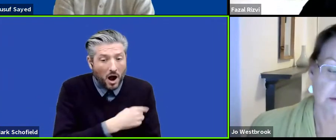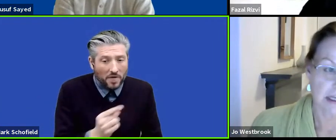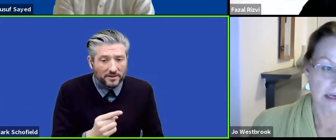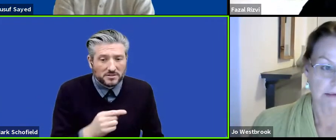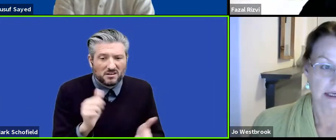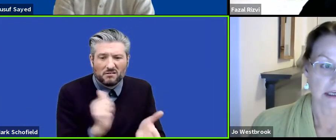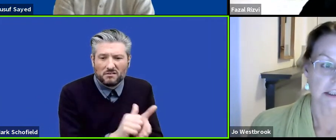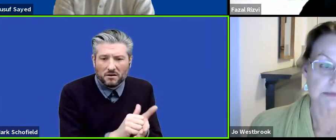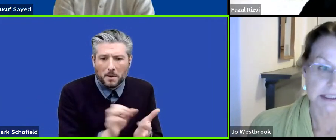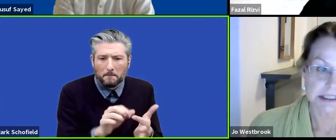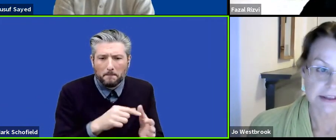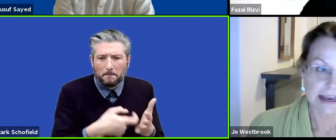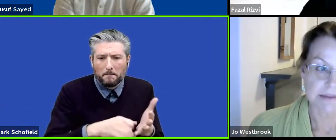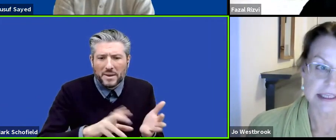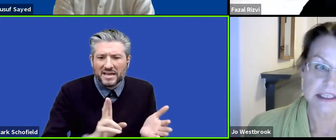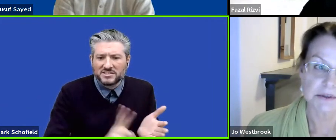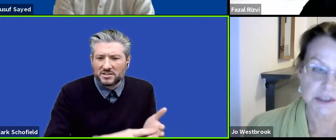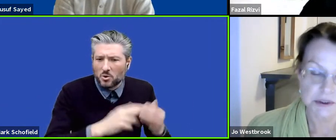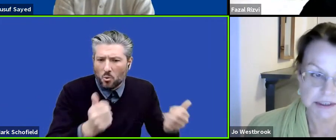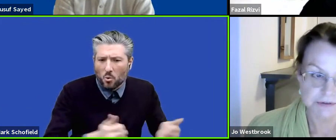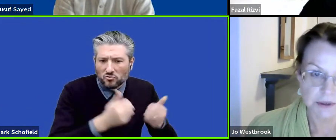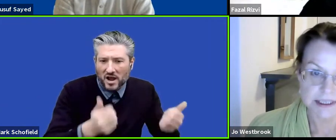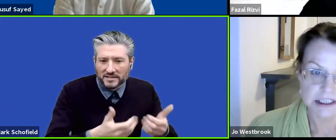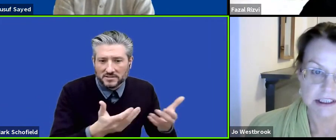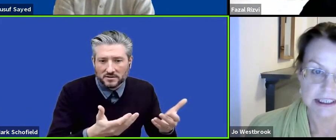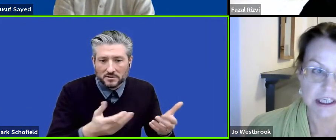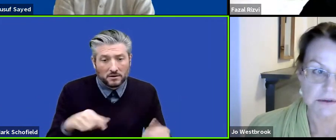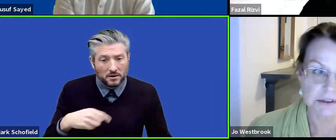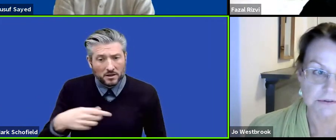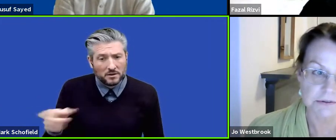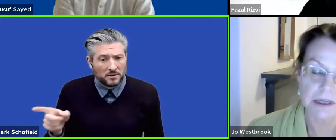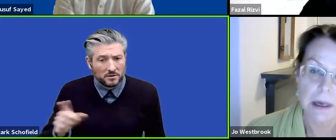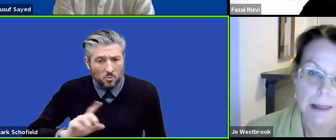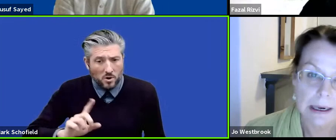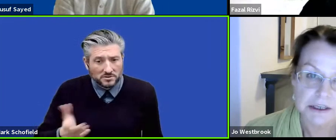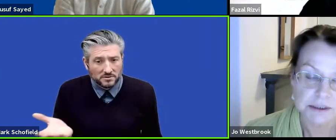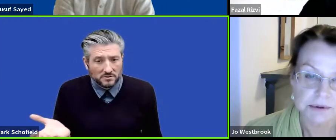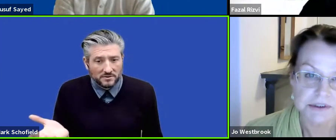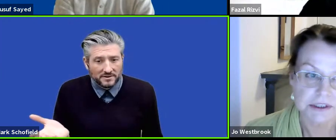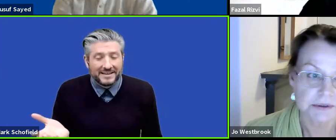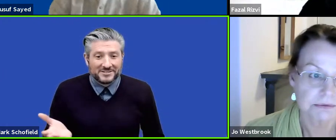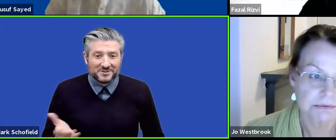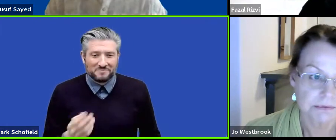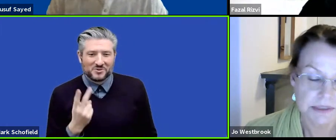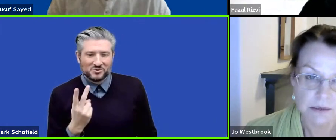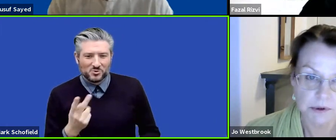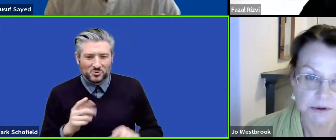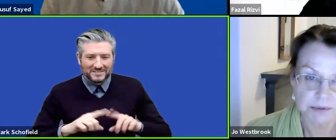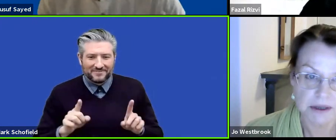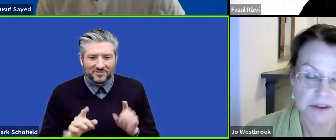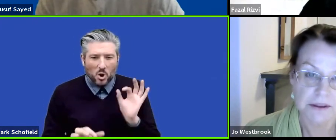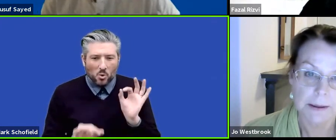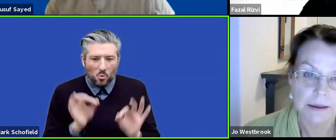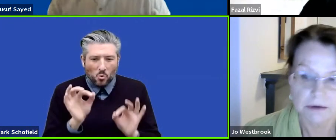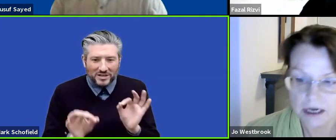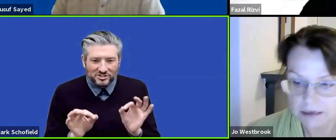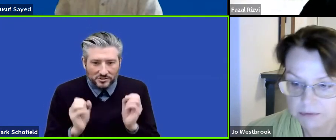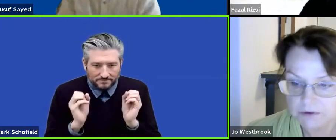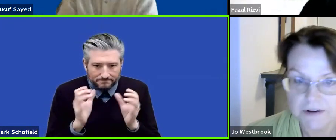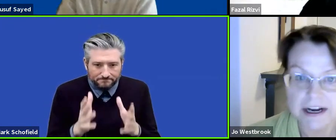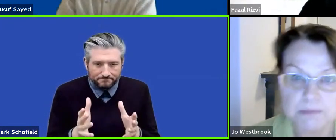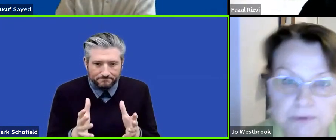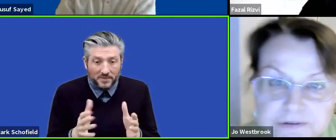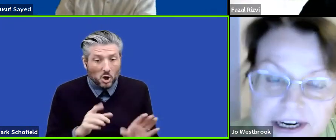jumps into the gap there? So two different questions there. Yusuf, do you want to take one or both?